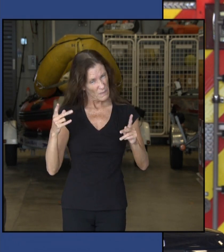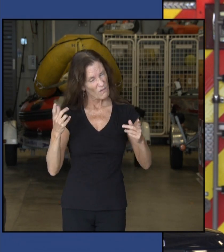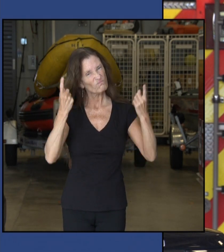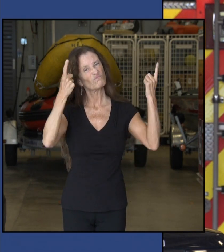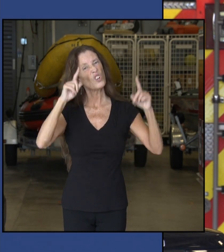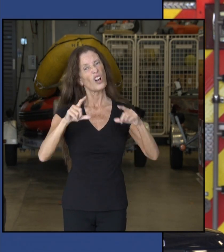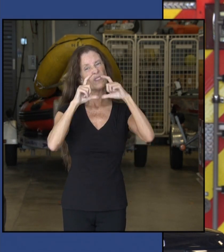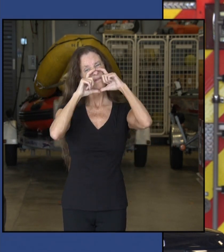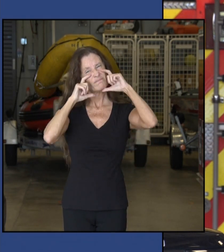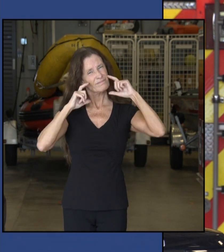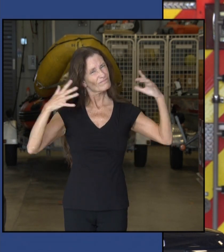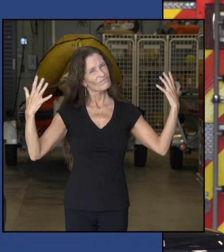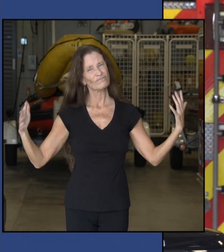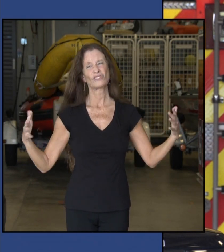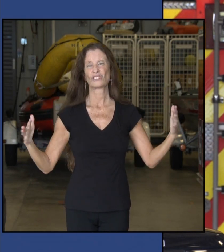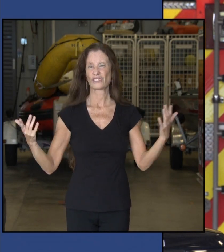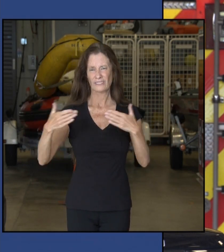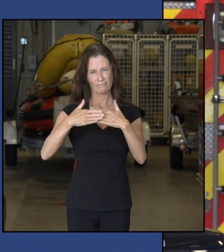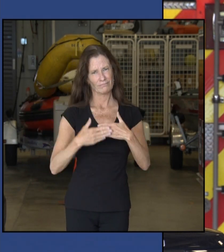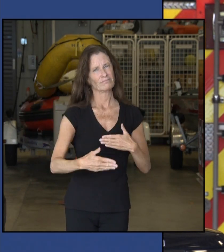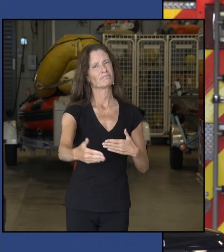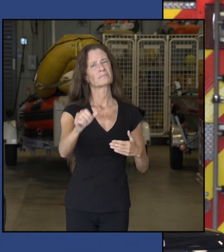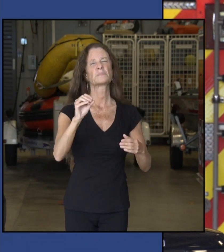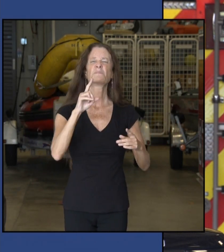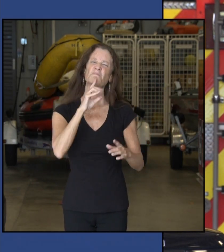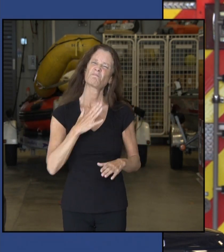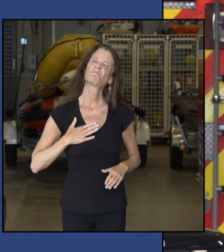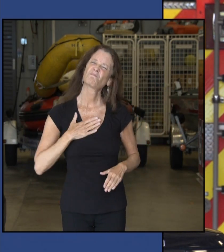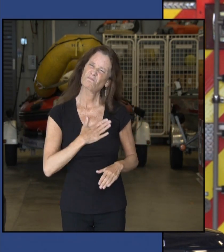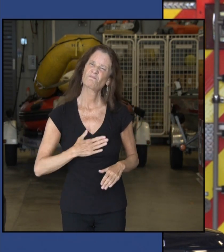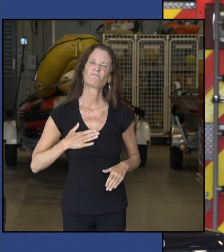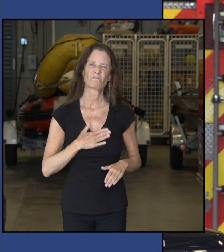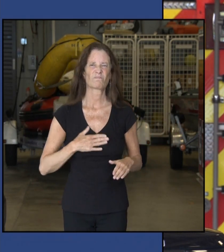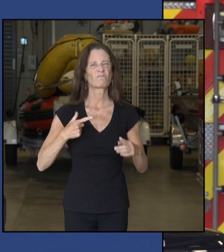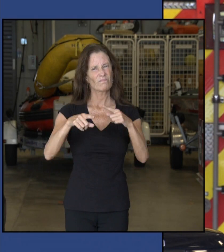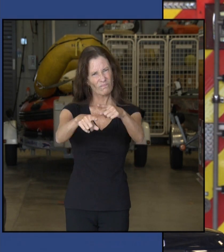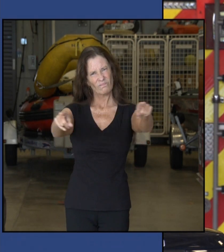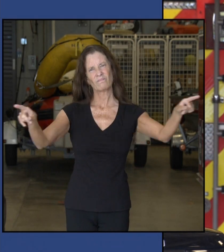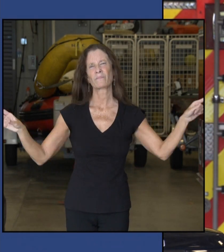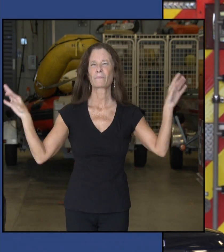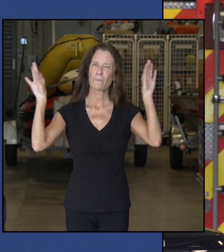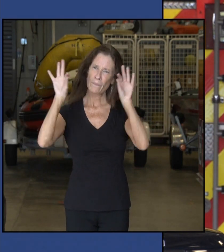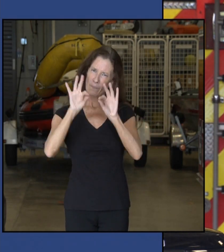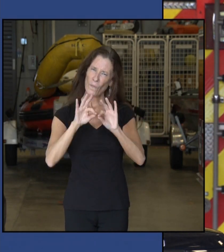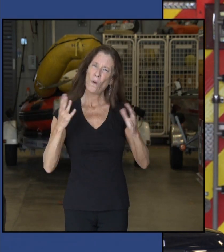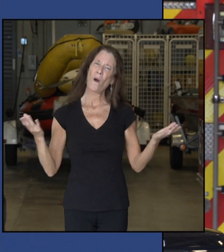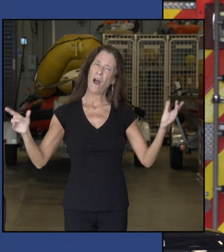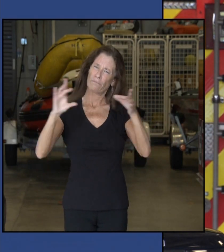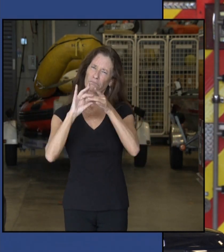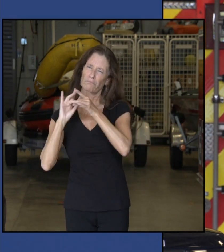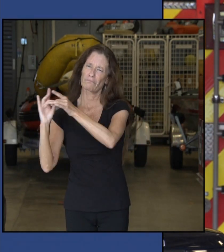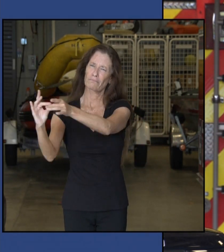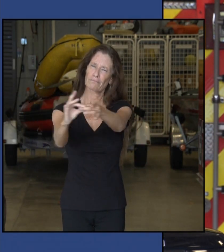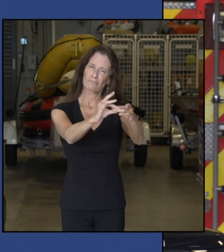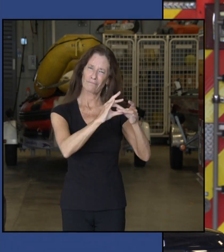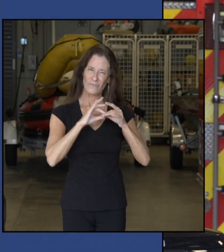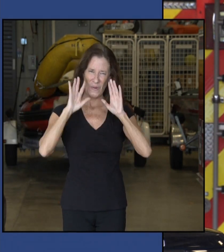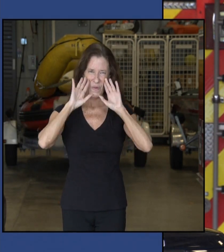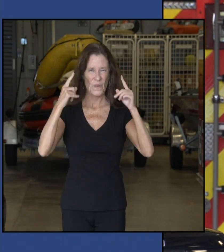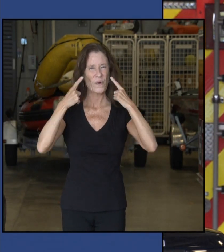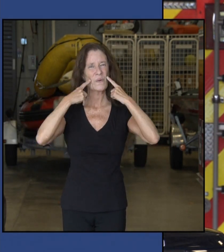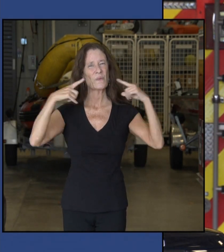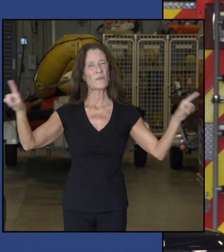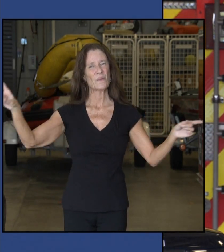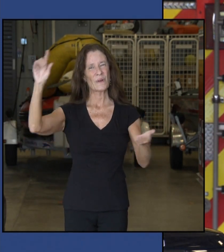thank each and every one of those Pennsylvanians because you are the ones make this work. You are the ones keeping people around